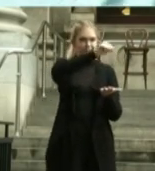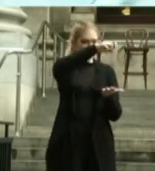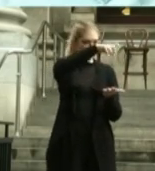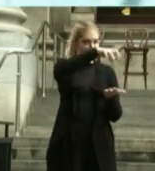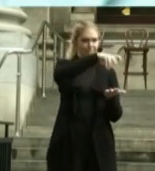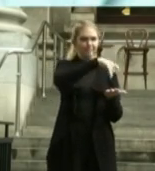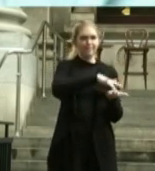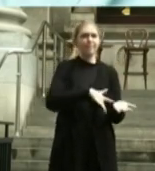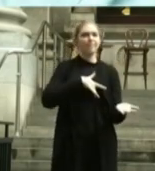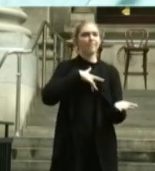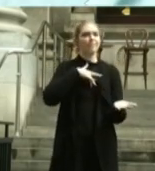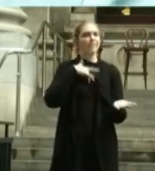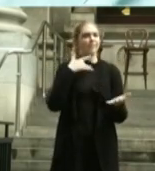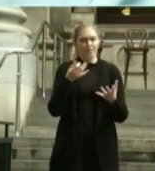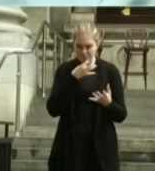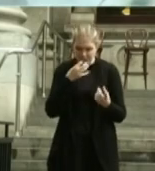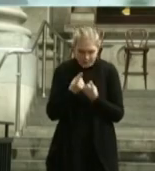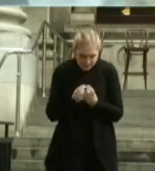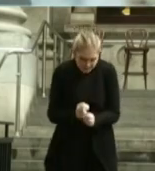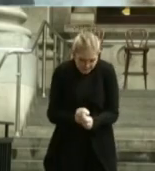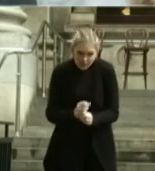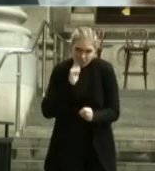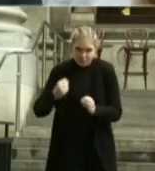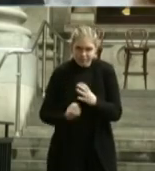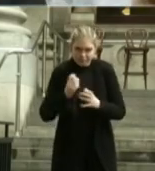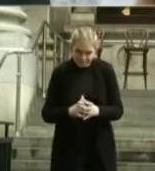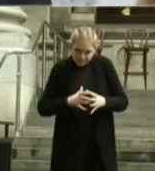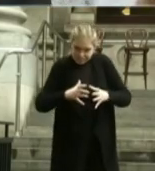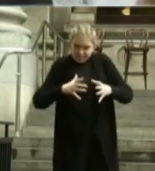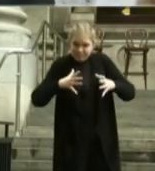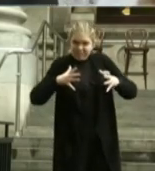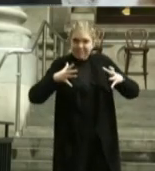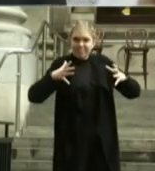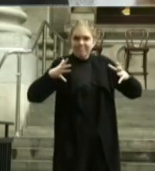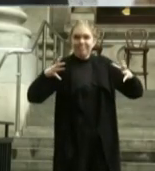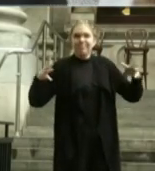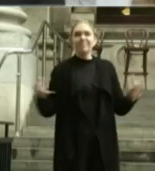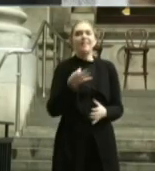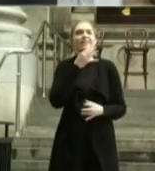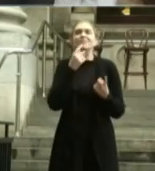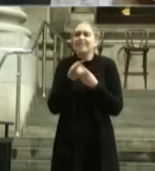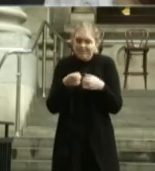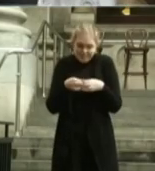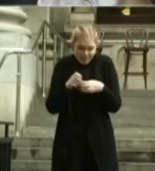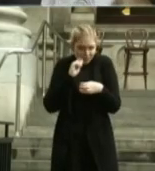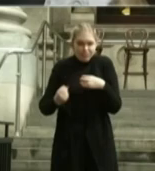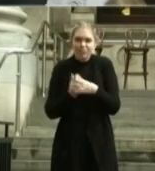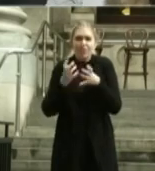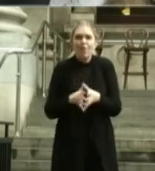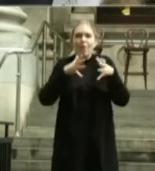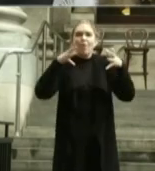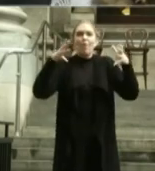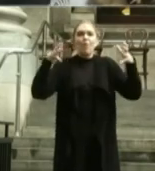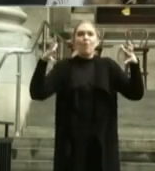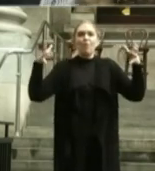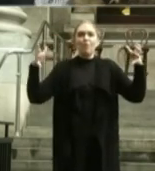From little things, big things grow. From little things, big